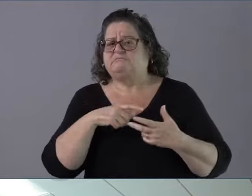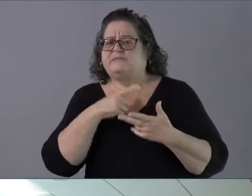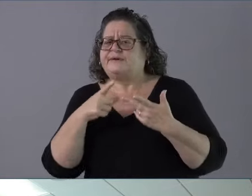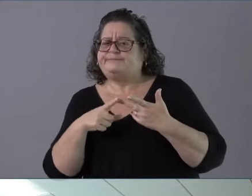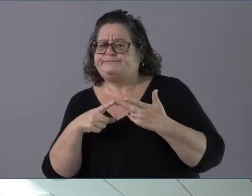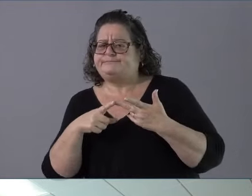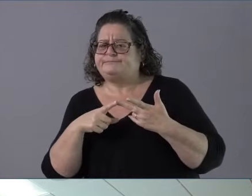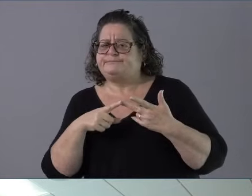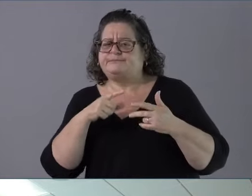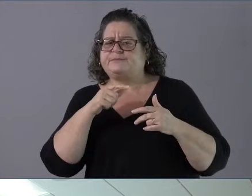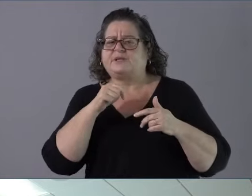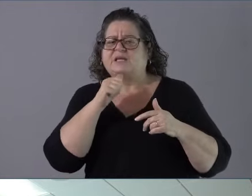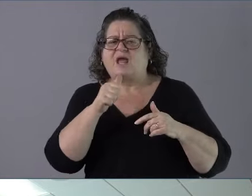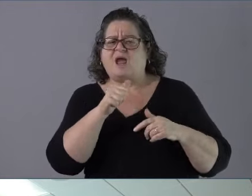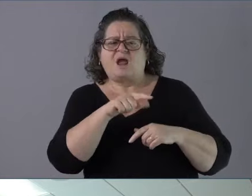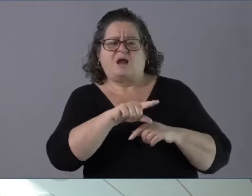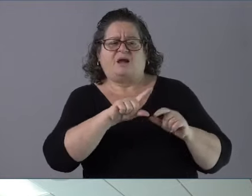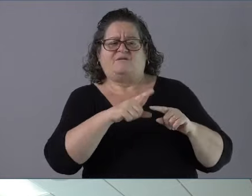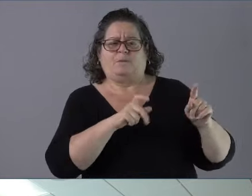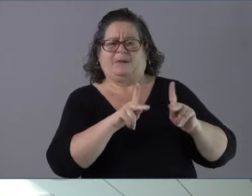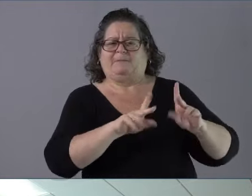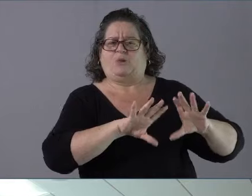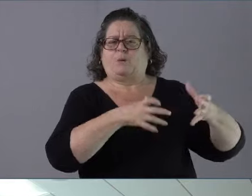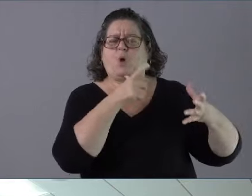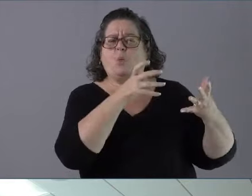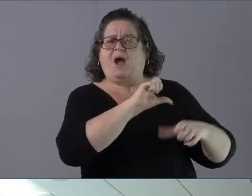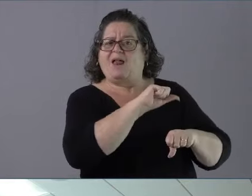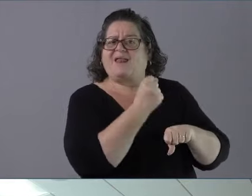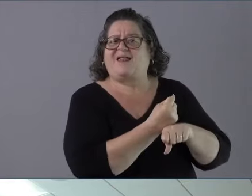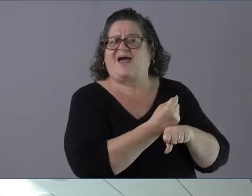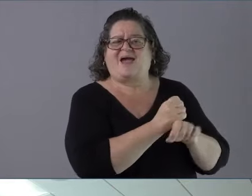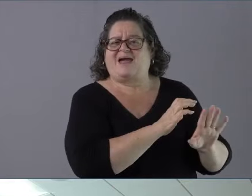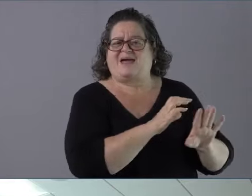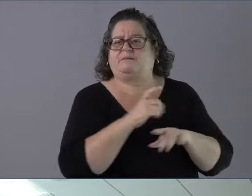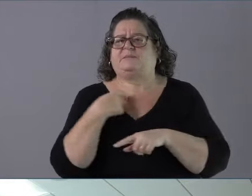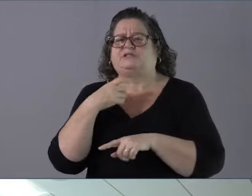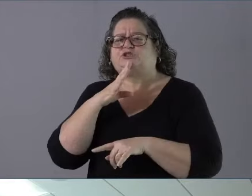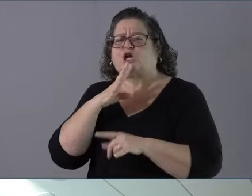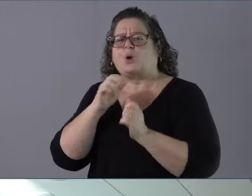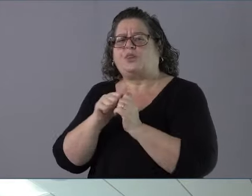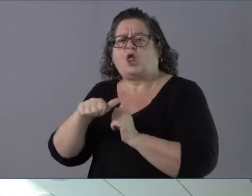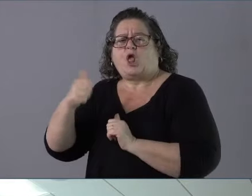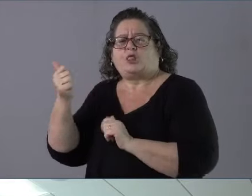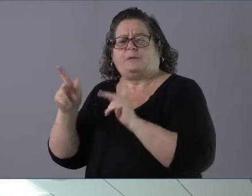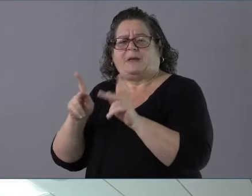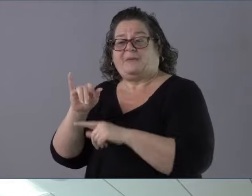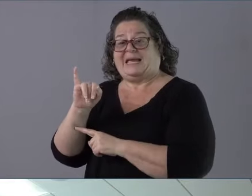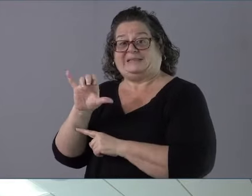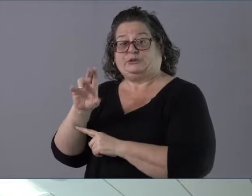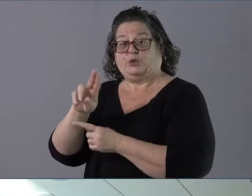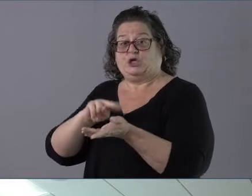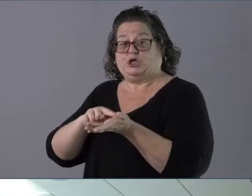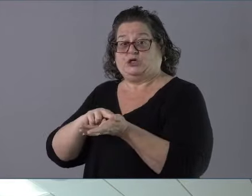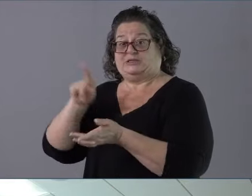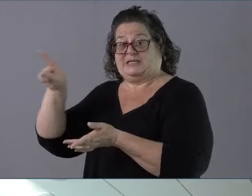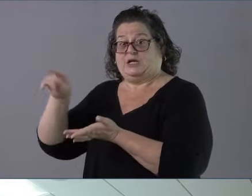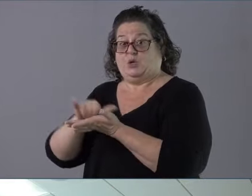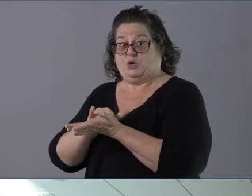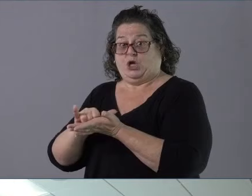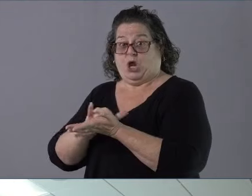talking with an ICU nurse who spent 2 months, May and June, in New York, and he said he was disheartened. He just came back and he's now working out of a